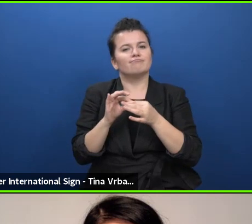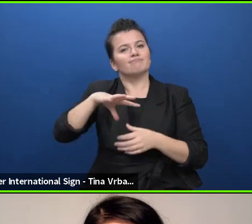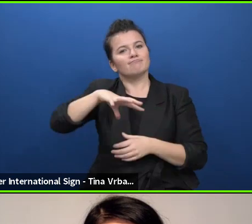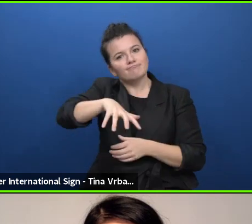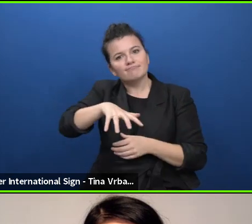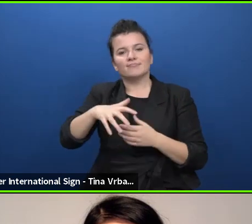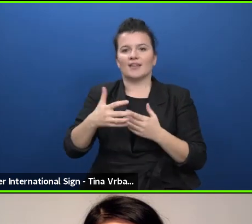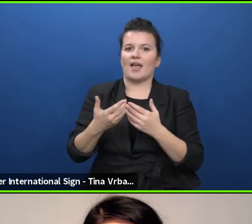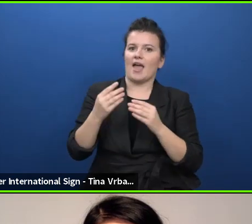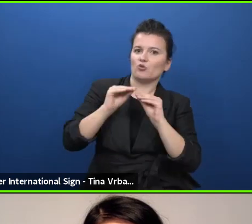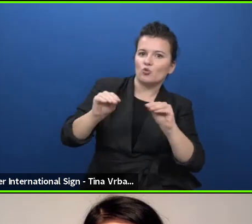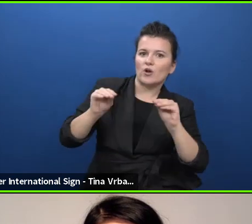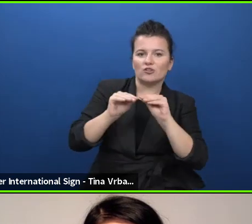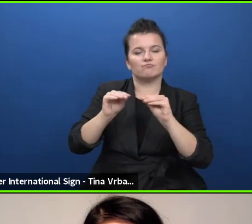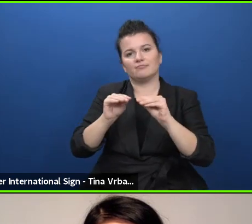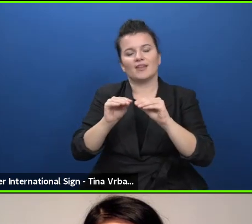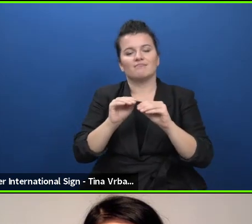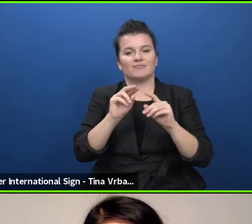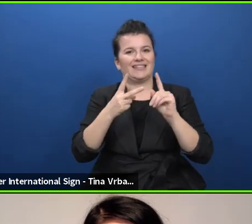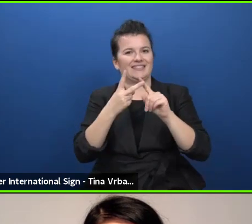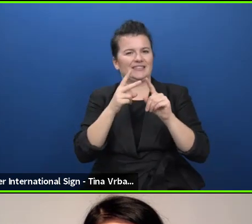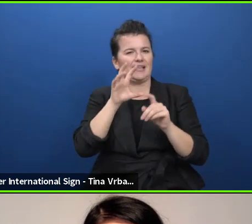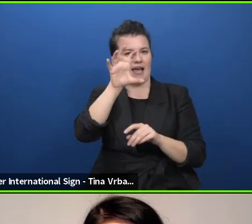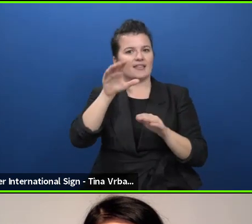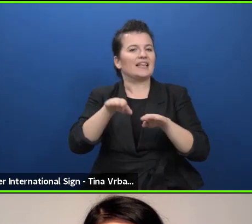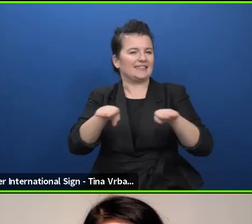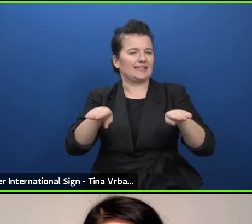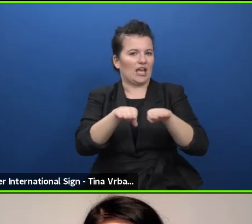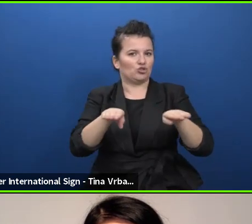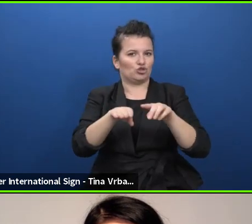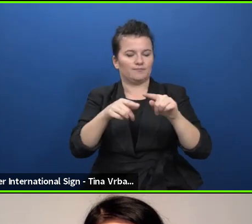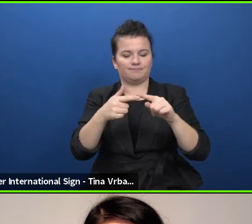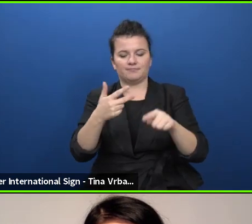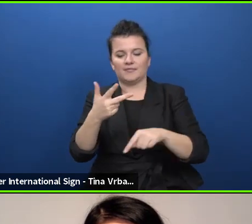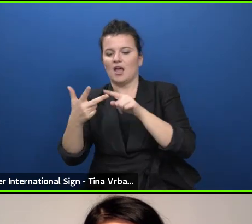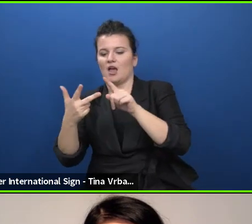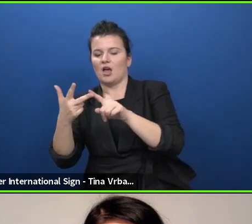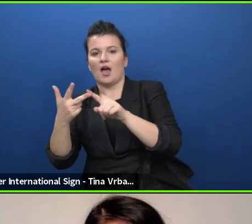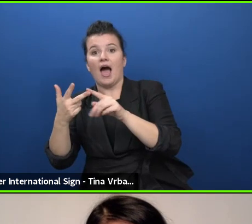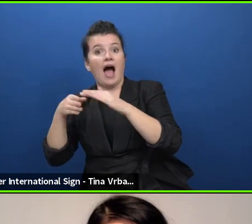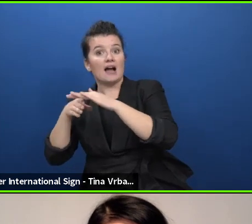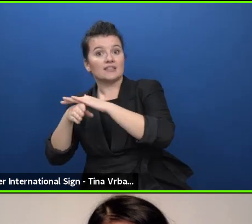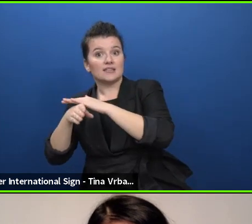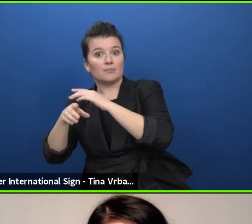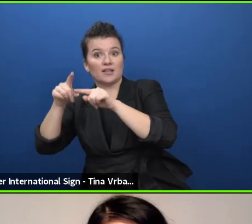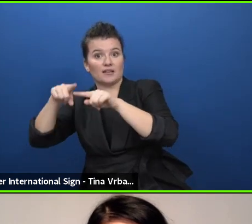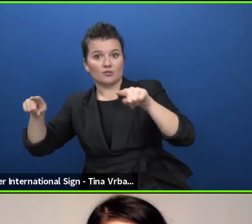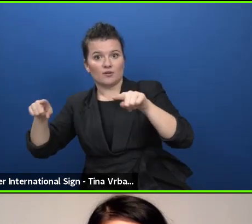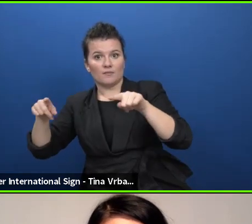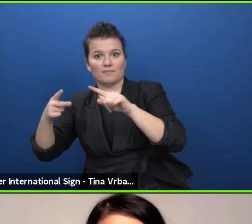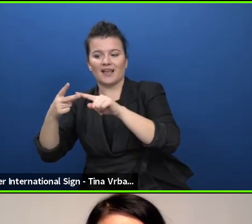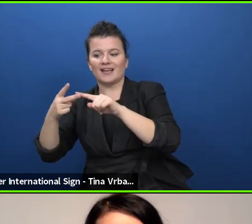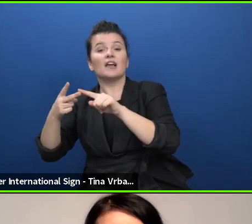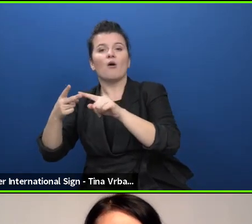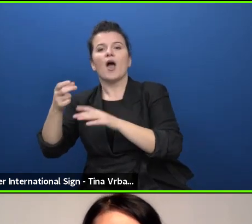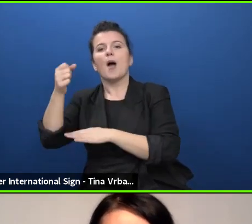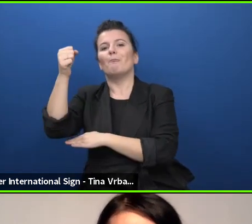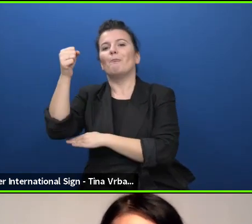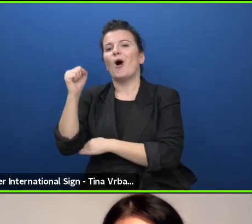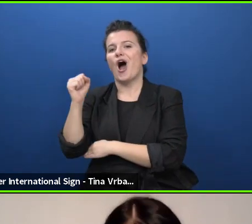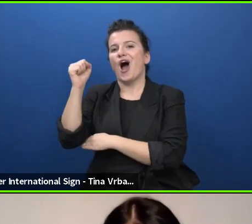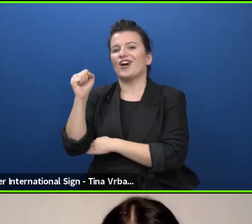stage. And if you want to talk about accessibility and diversity, you go to the bar. That's a good one.